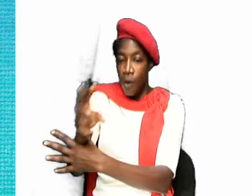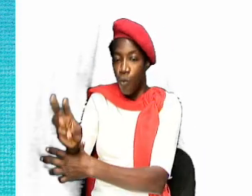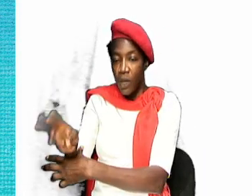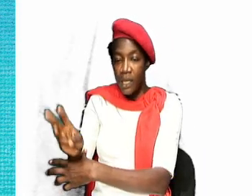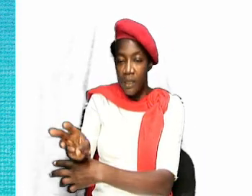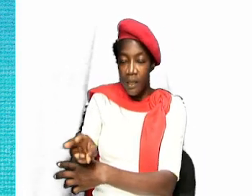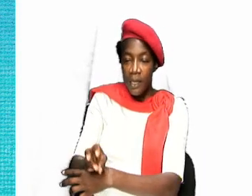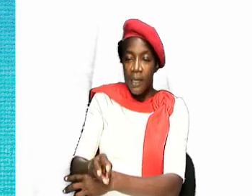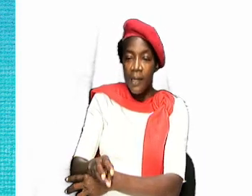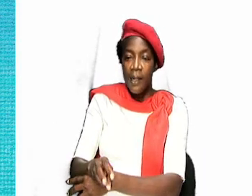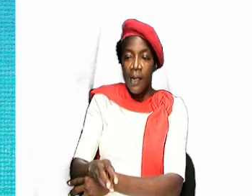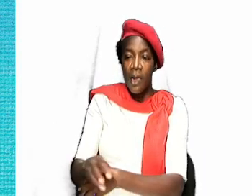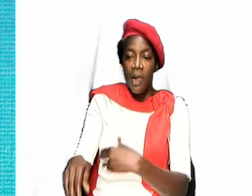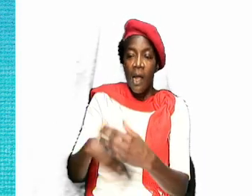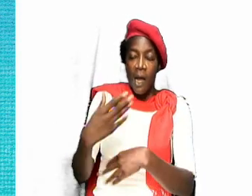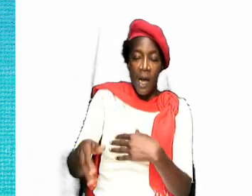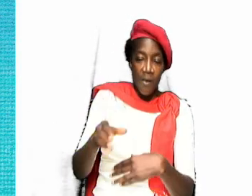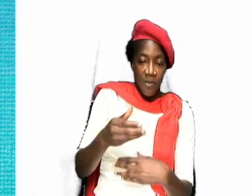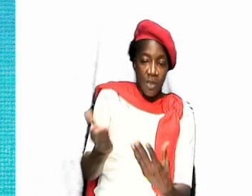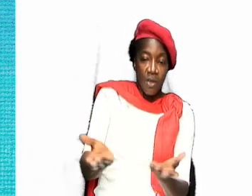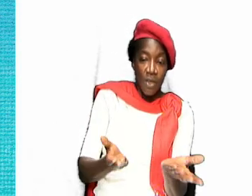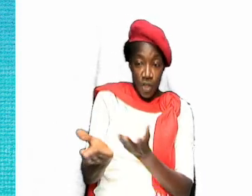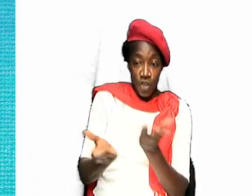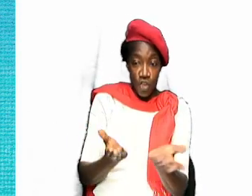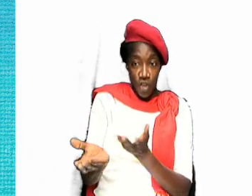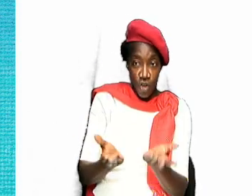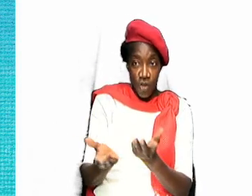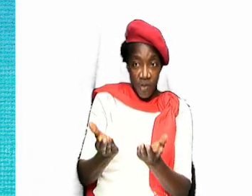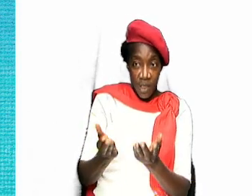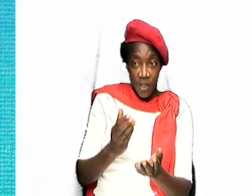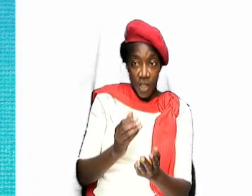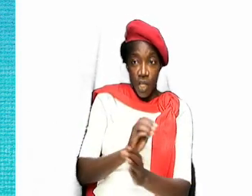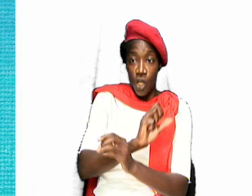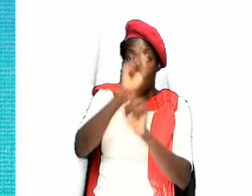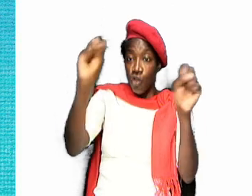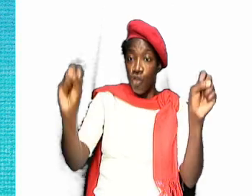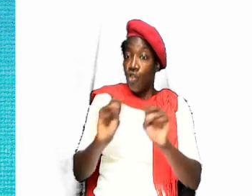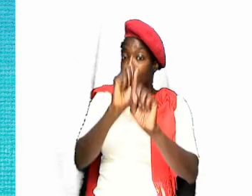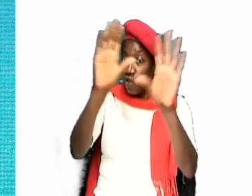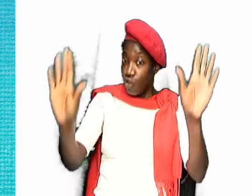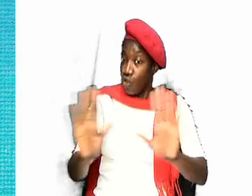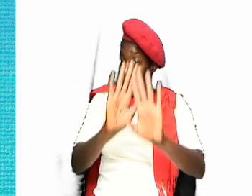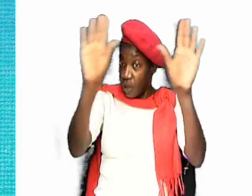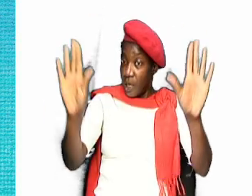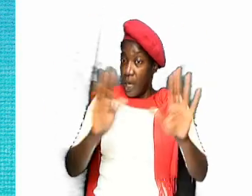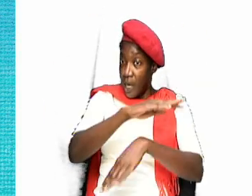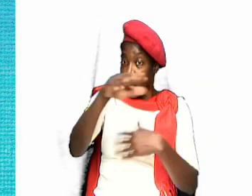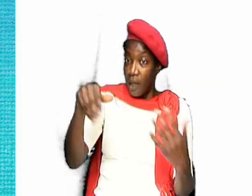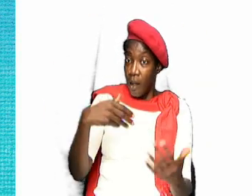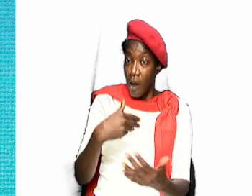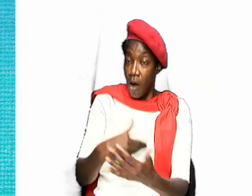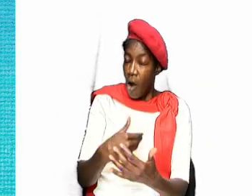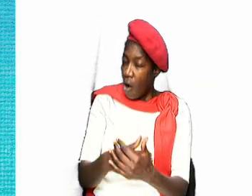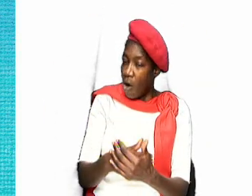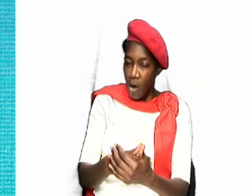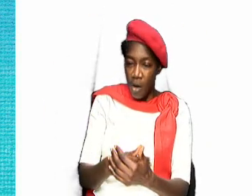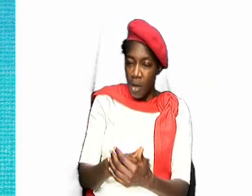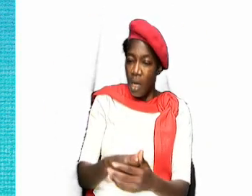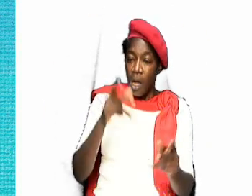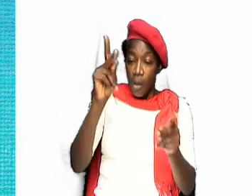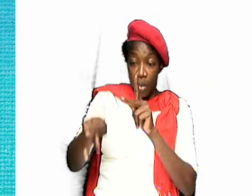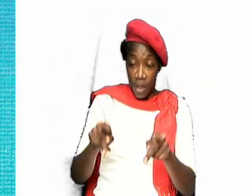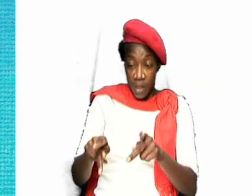after service within the nearby communities. All members are encouraged to give their full support.